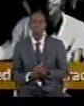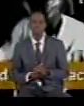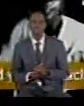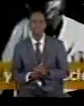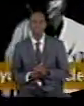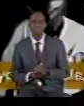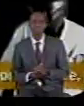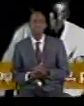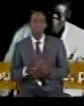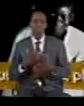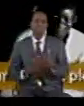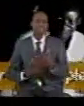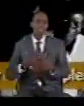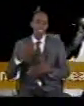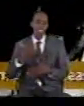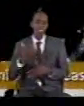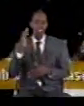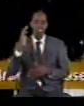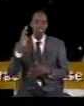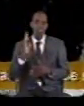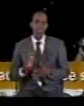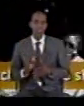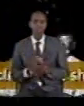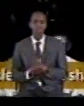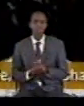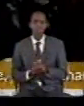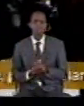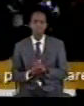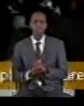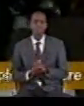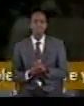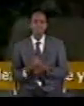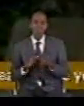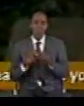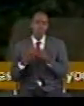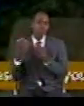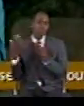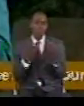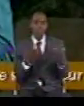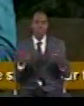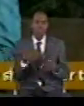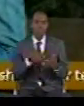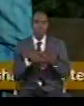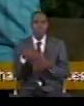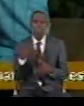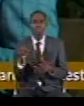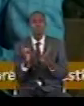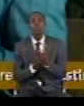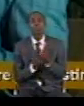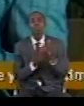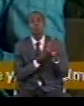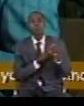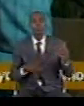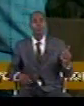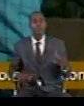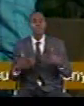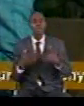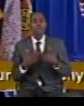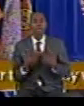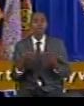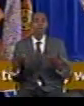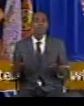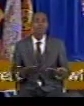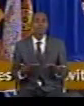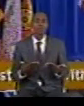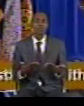Next testifier. Keep bringing them praise up. Praise the Lord. Them. I have here with me Sister